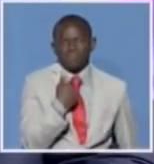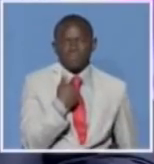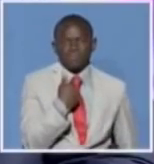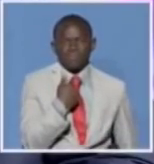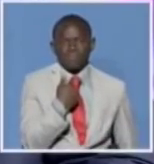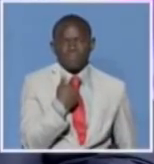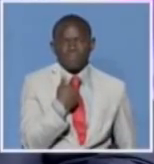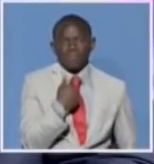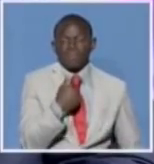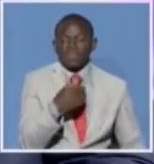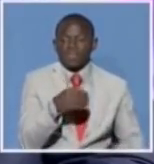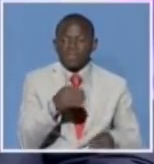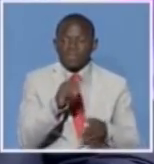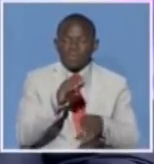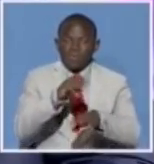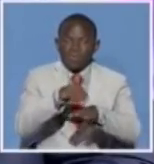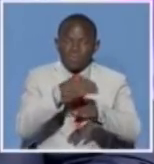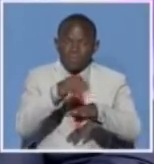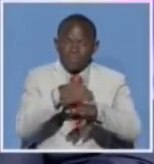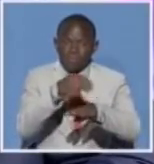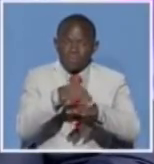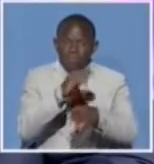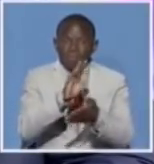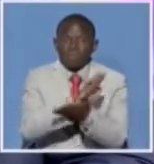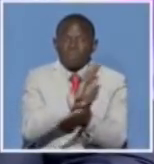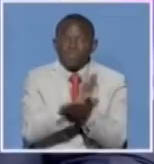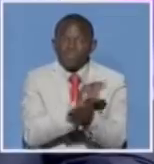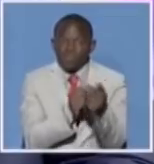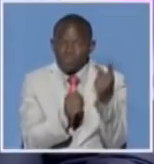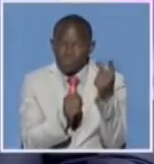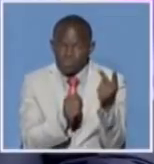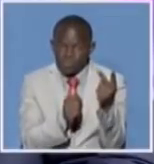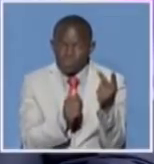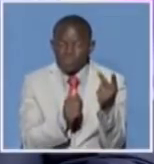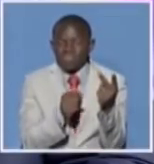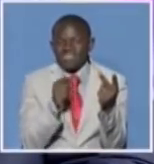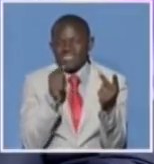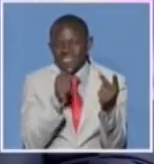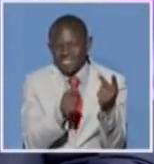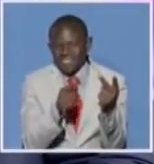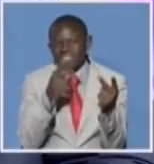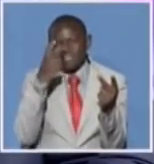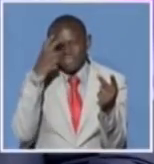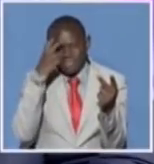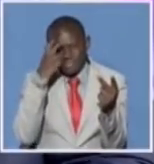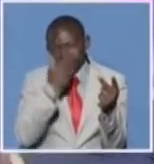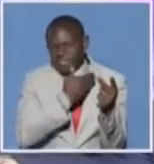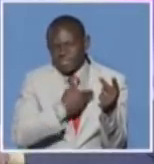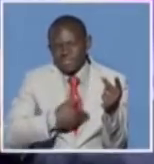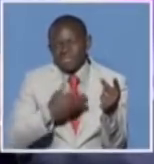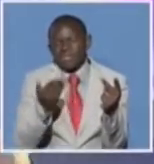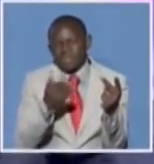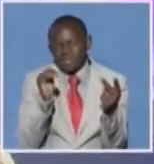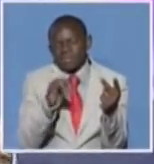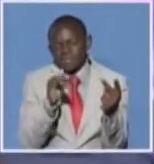mathematics paper 2, yes, there are some lapses you know, that happened within the